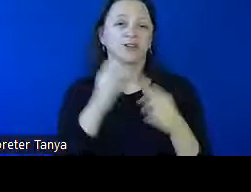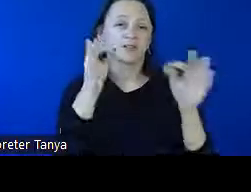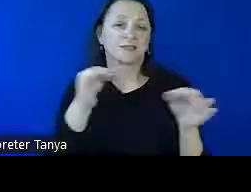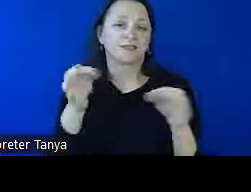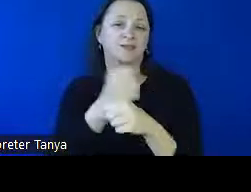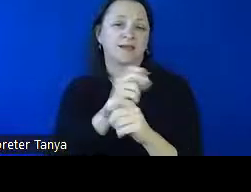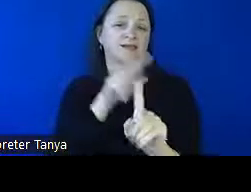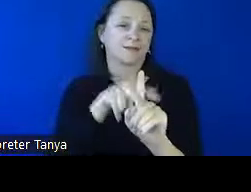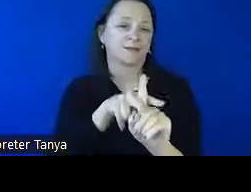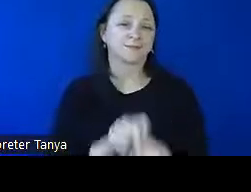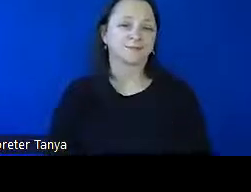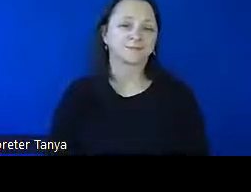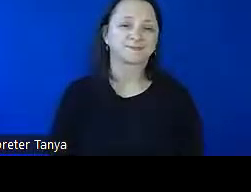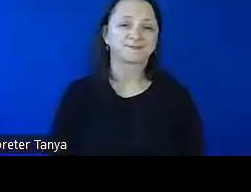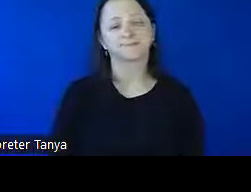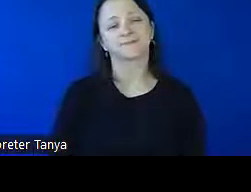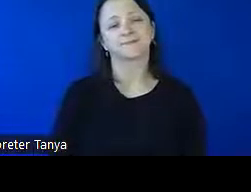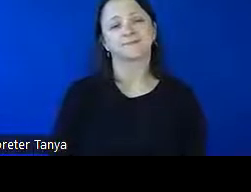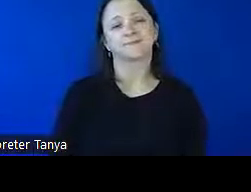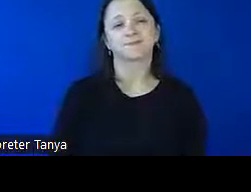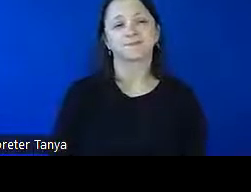decision-making. Out of our